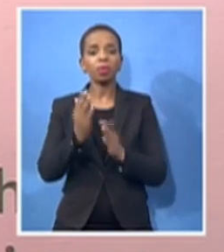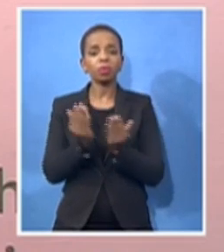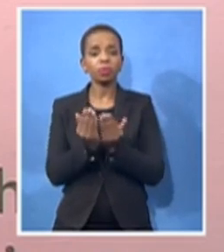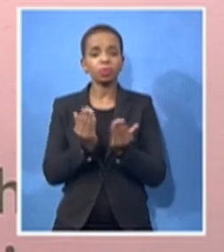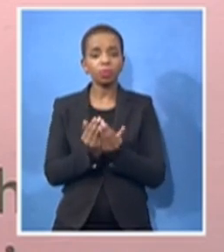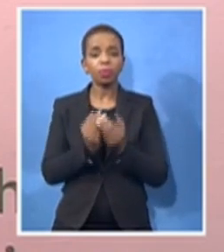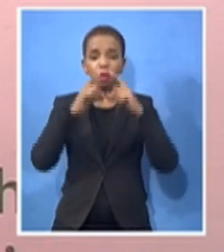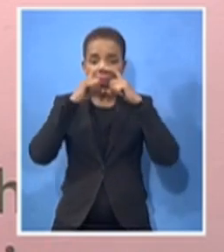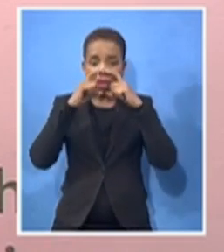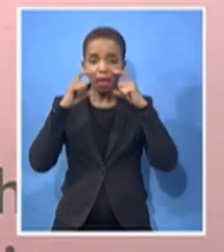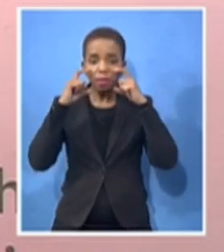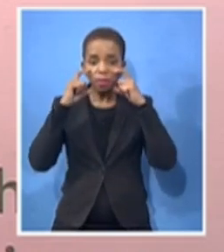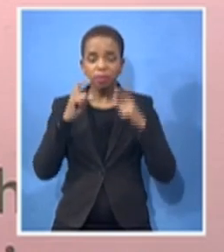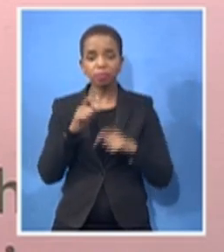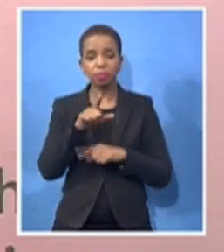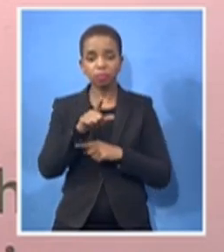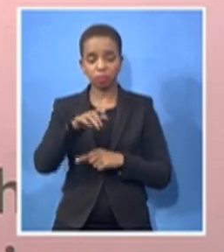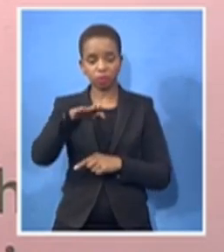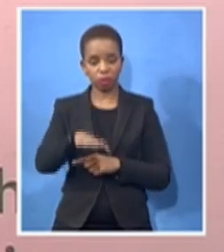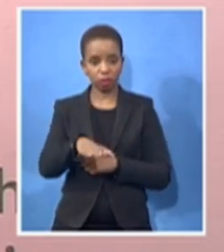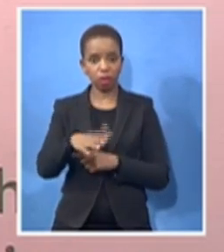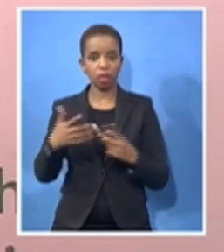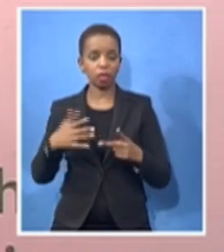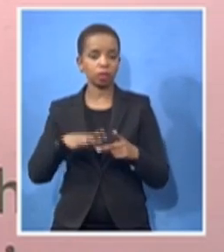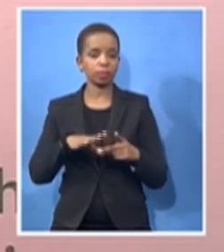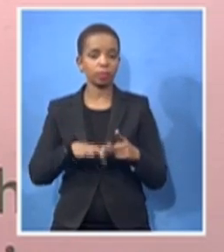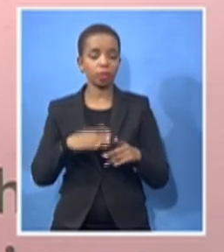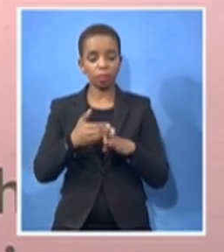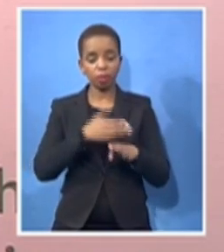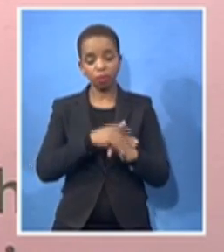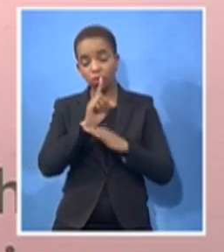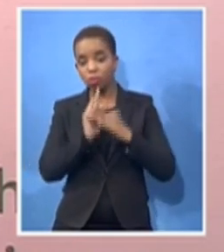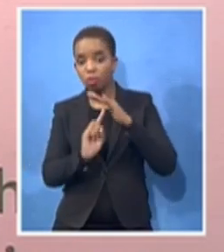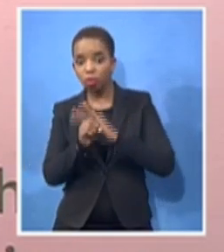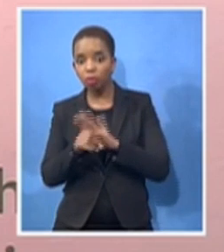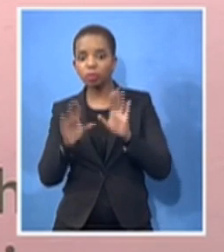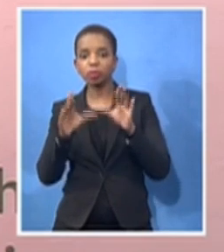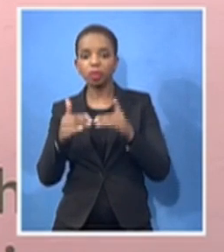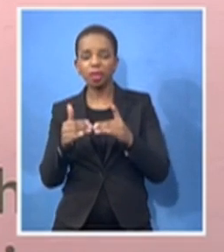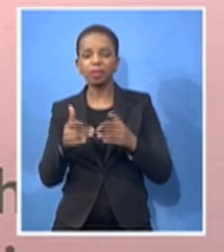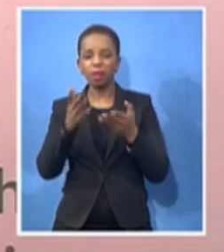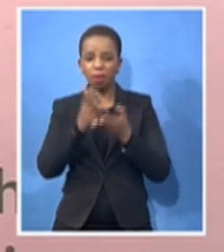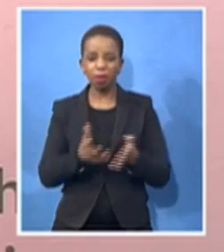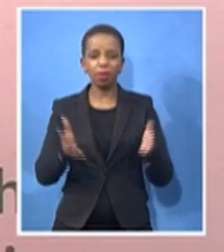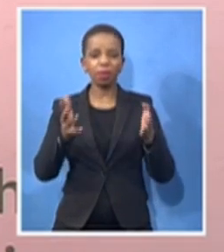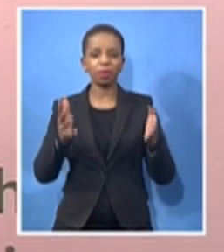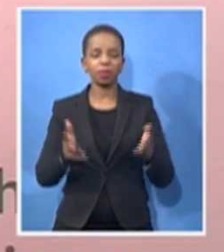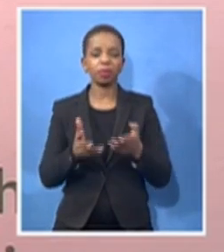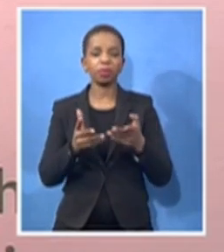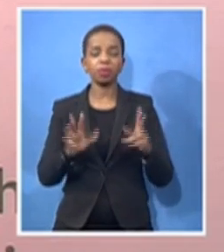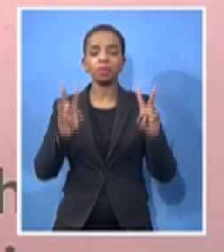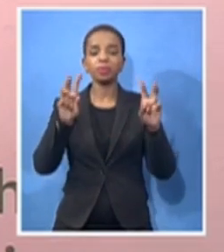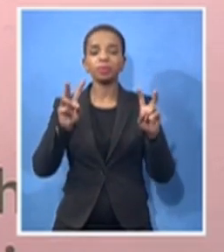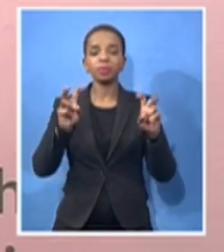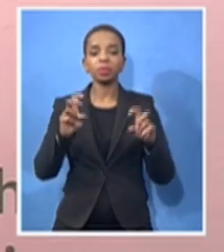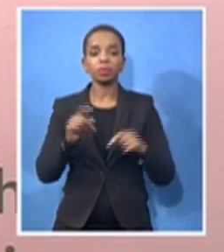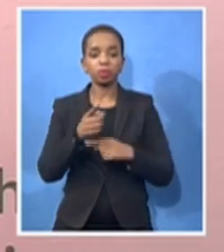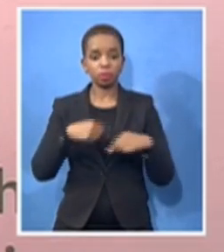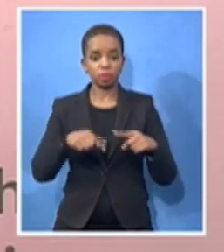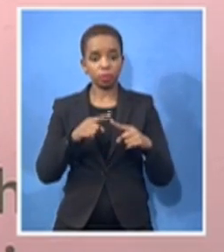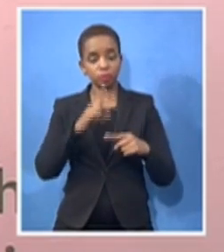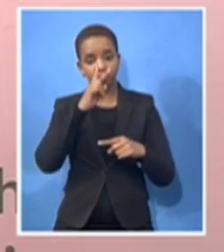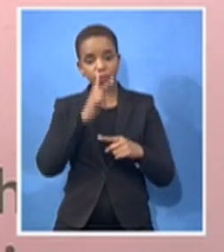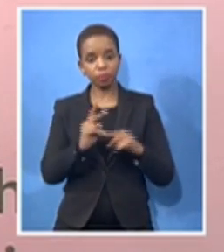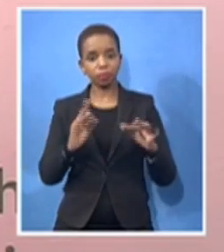into the class? All of those issues were actually going to find lots of teething problems. But rather than fighting and criticizing